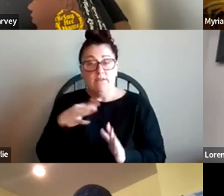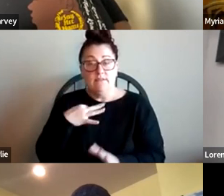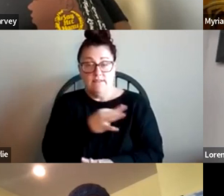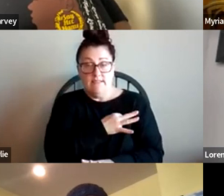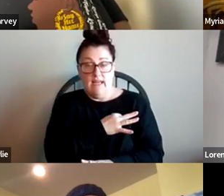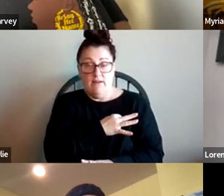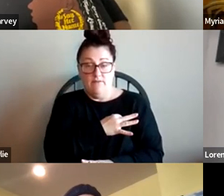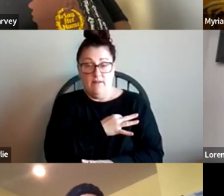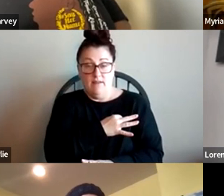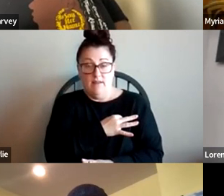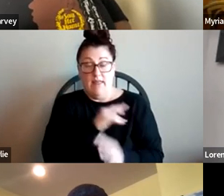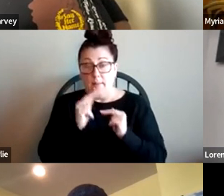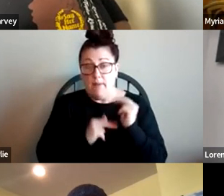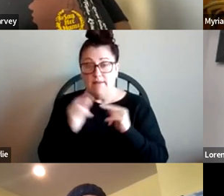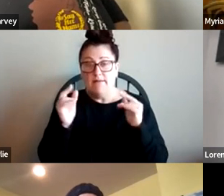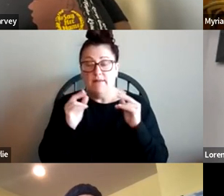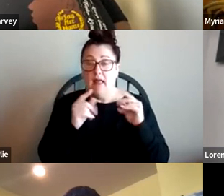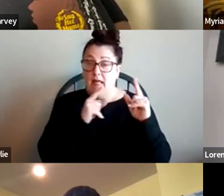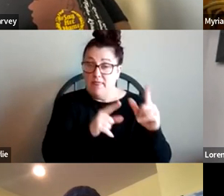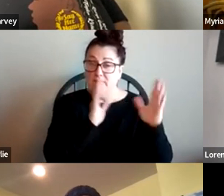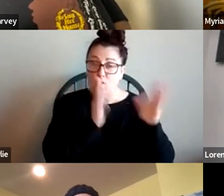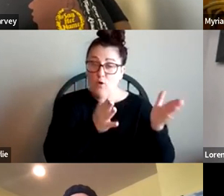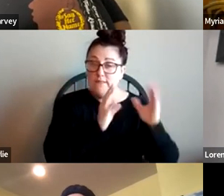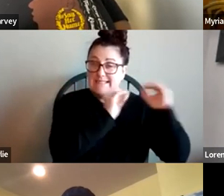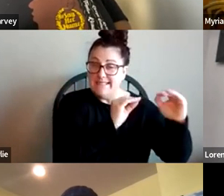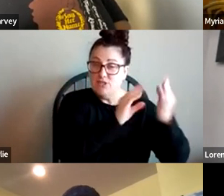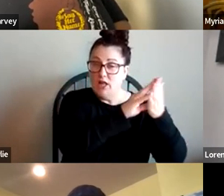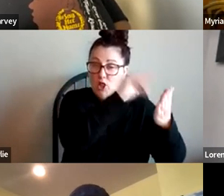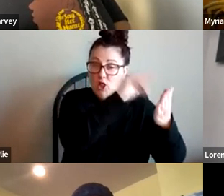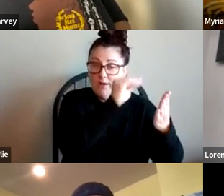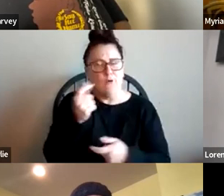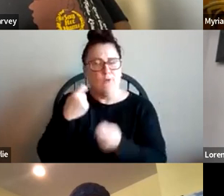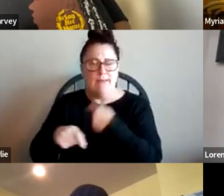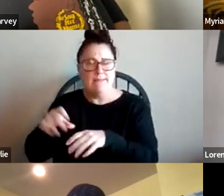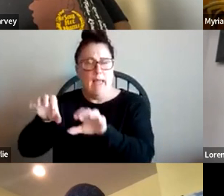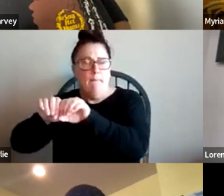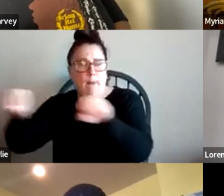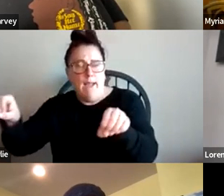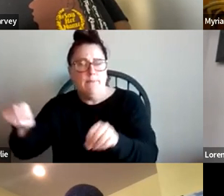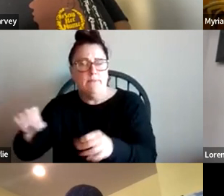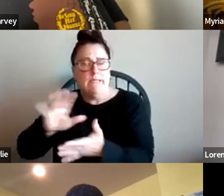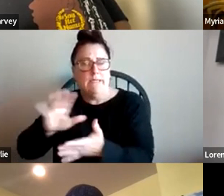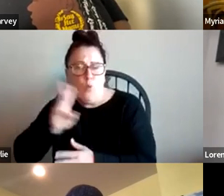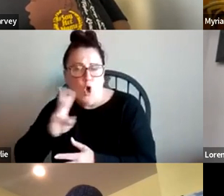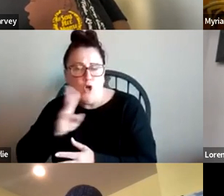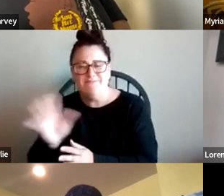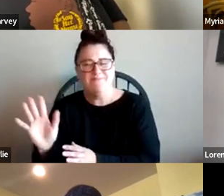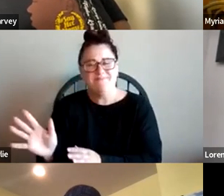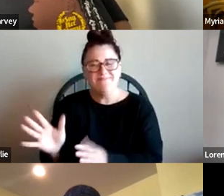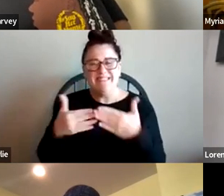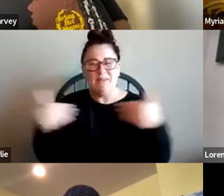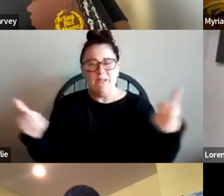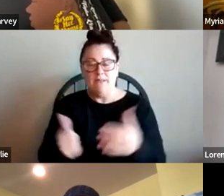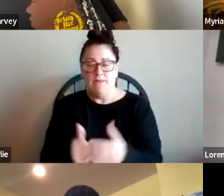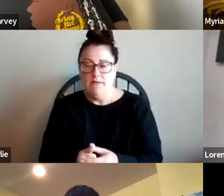the bowling building are thinking about teaching and learning. And they're not thinking about replacing pipes so that kids can drink clean water in their building. So